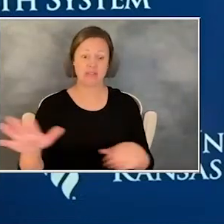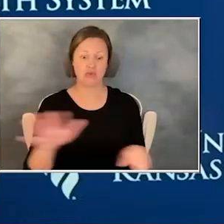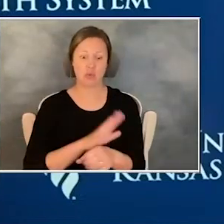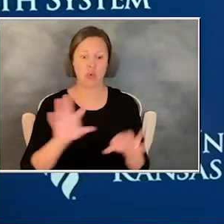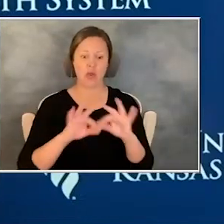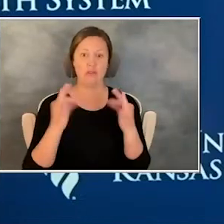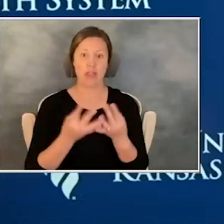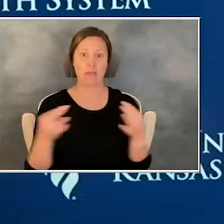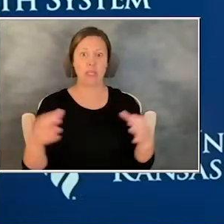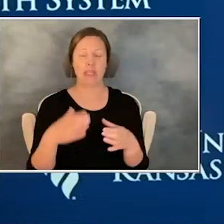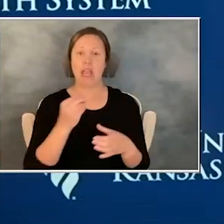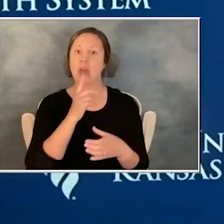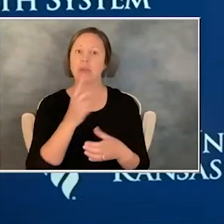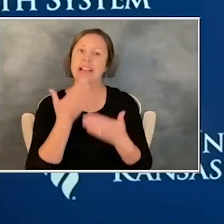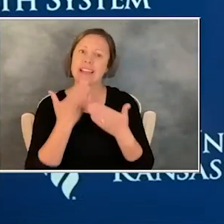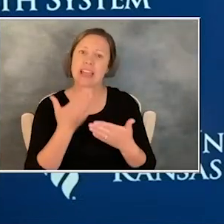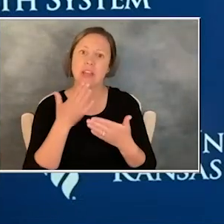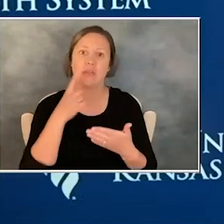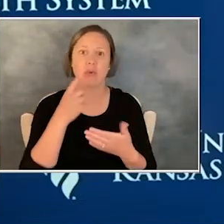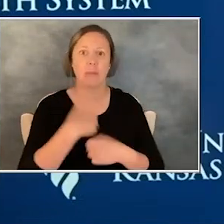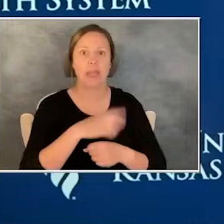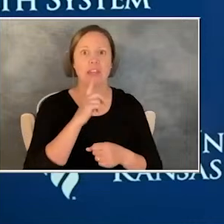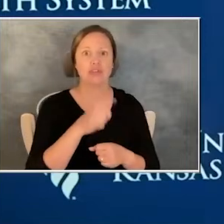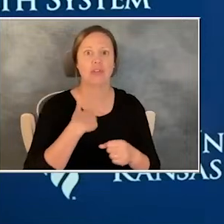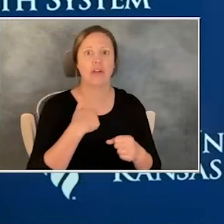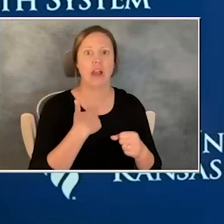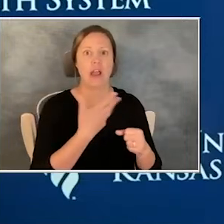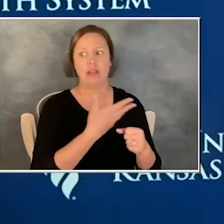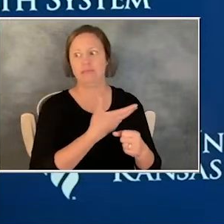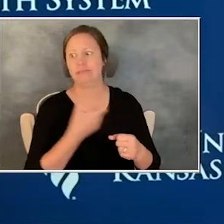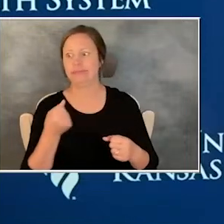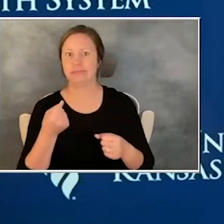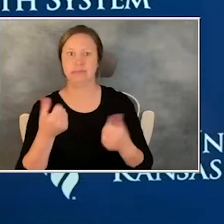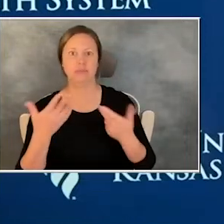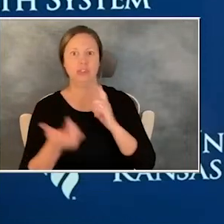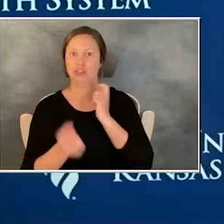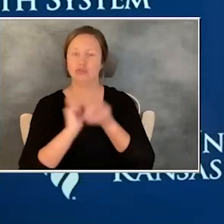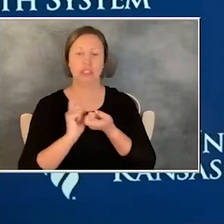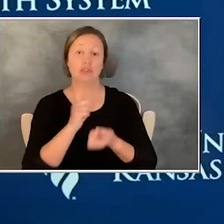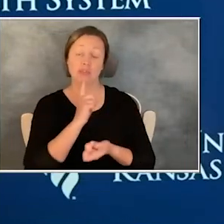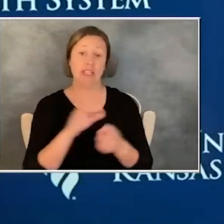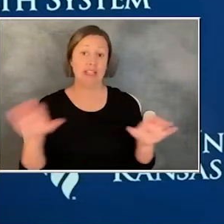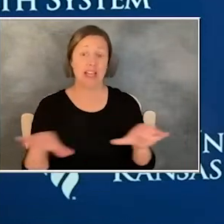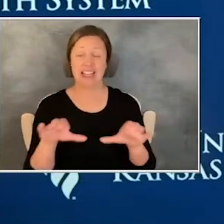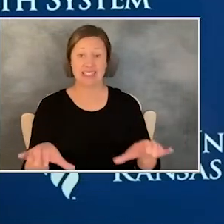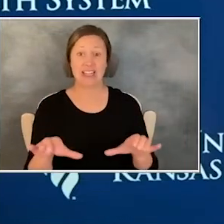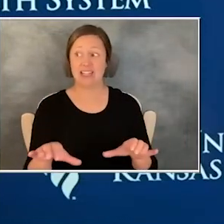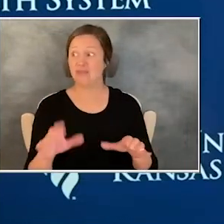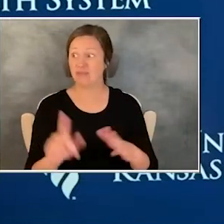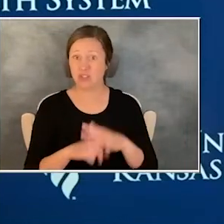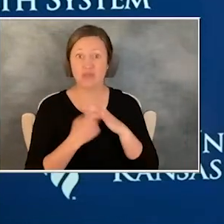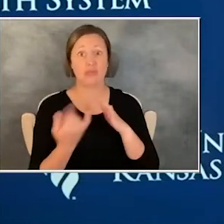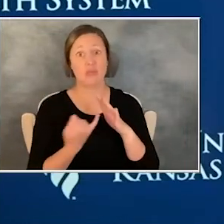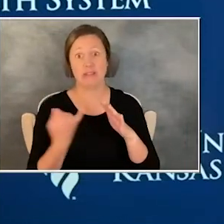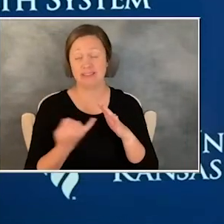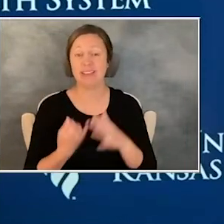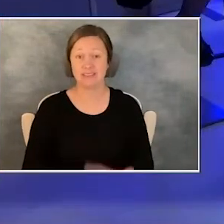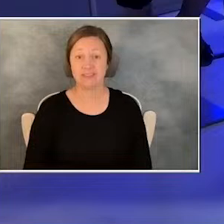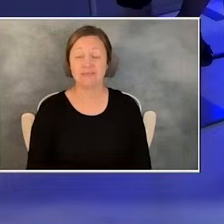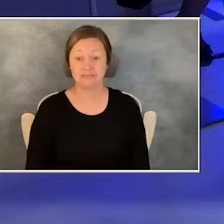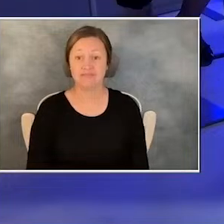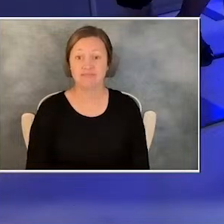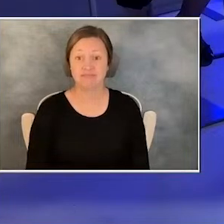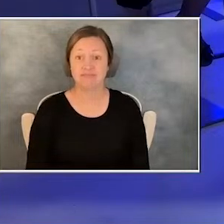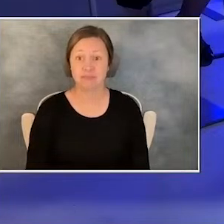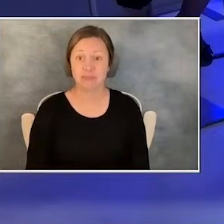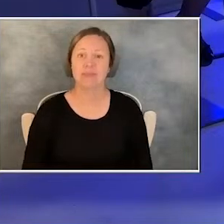pulling me out of that, because I did exactly what most people do, which was starting to isolate. You let me FaceTime him, though, a